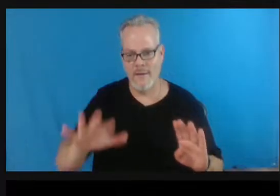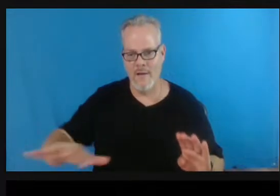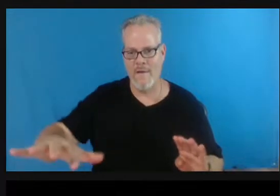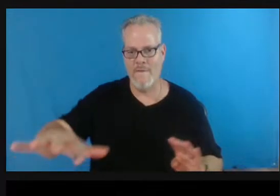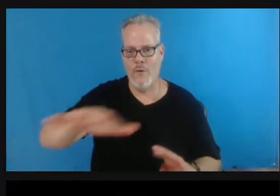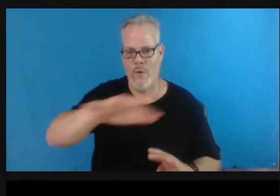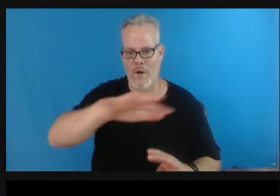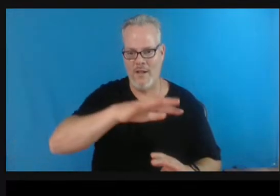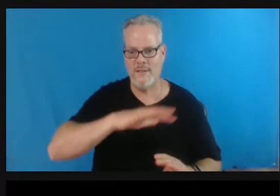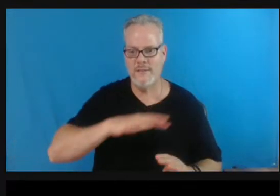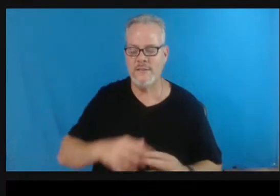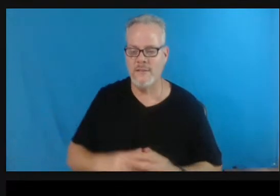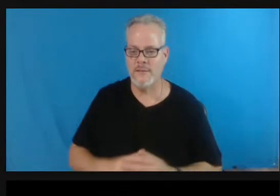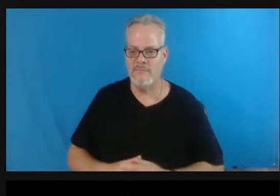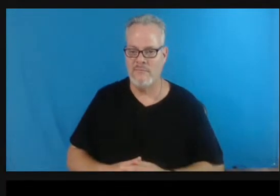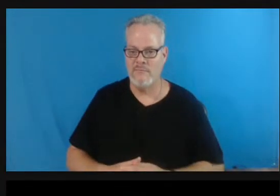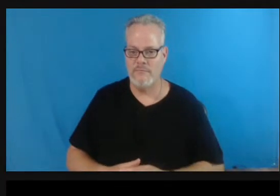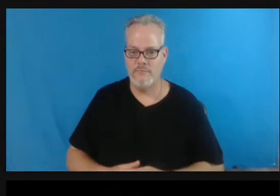the